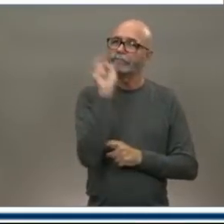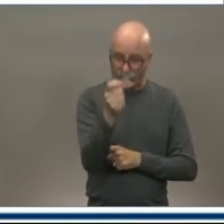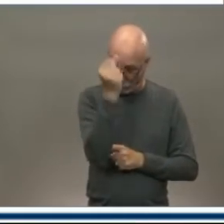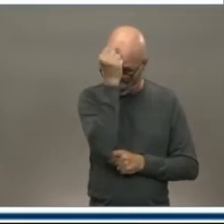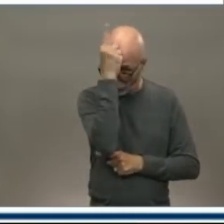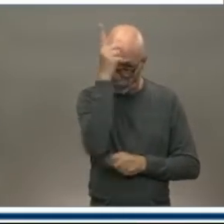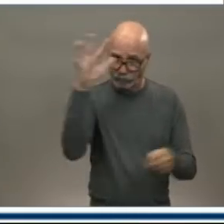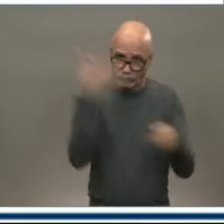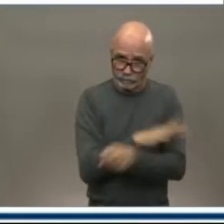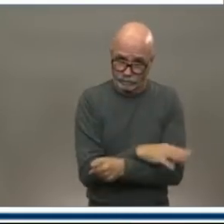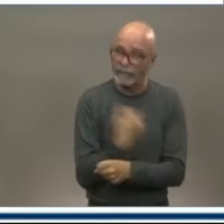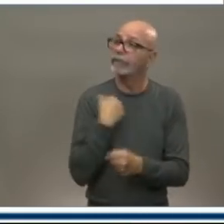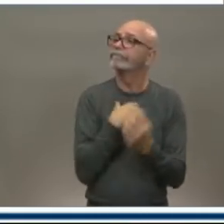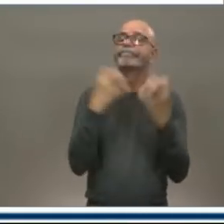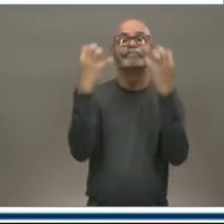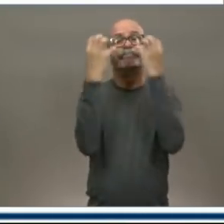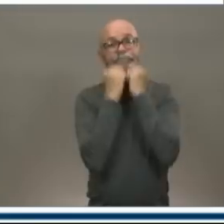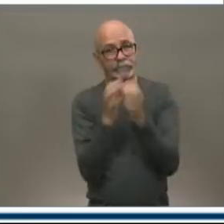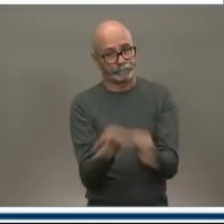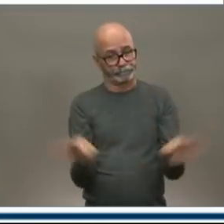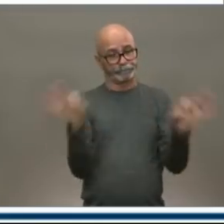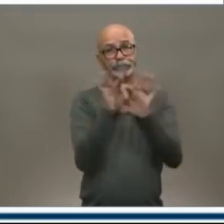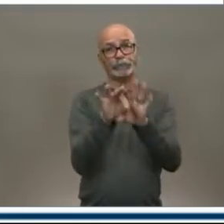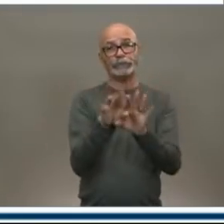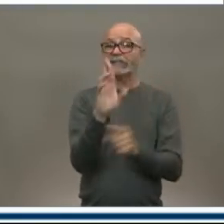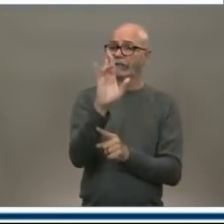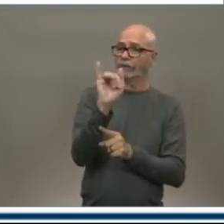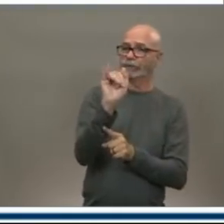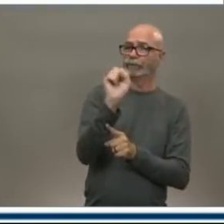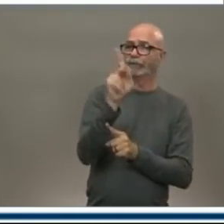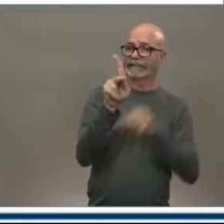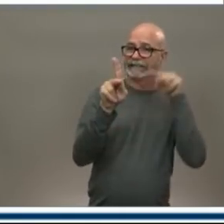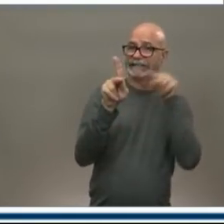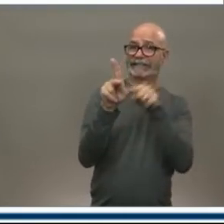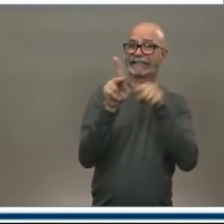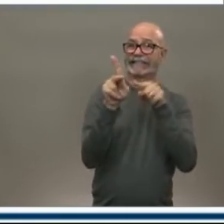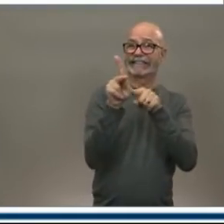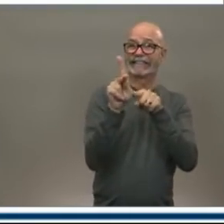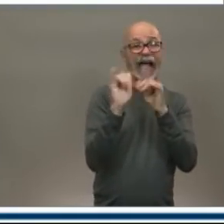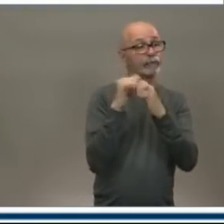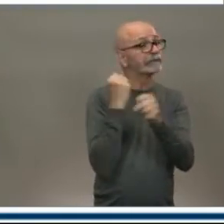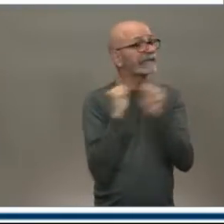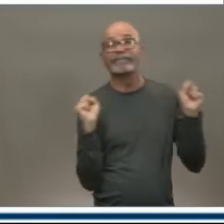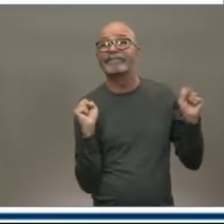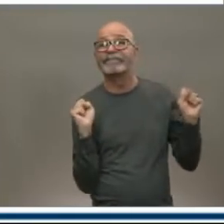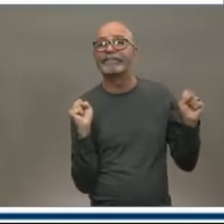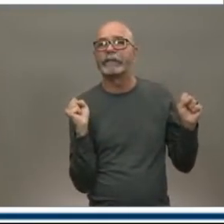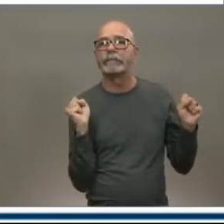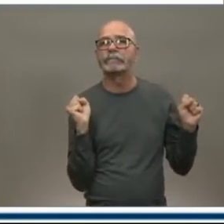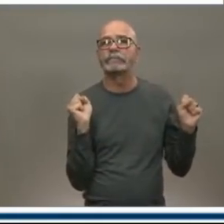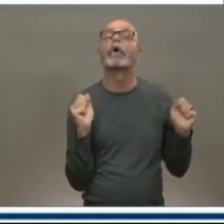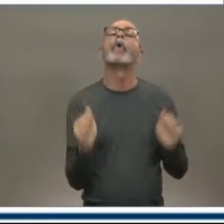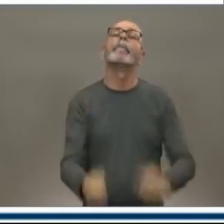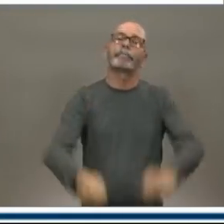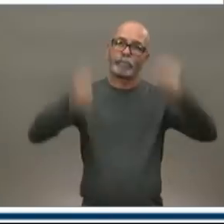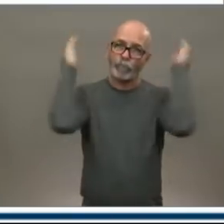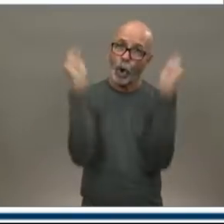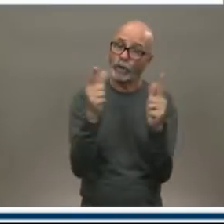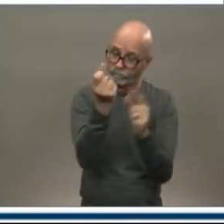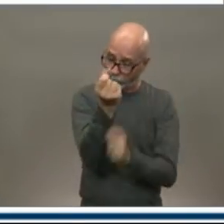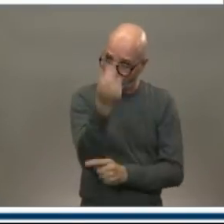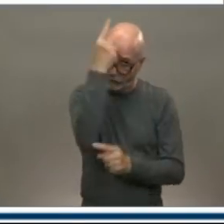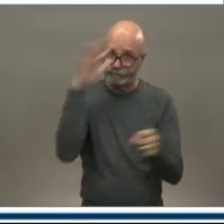important and risky time right now, but the way we stay safe is for everybody to understand what they need to do to keep each other